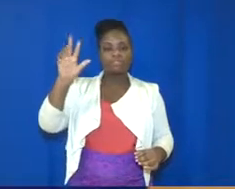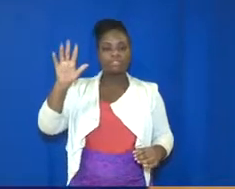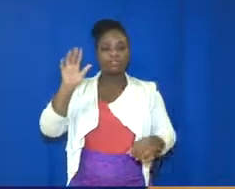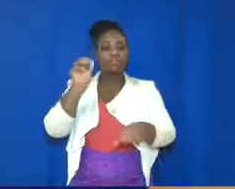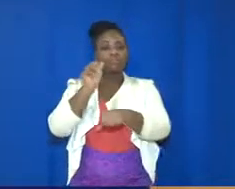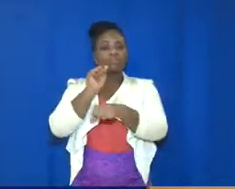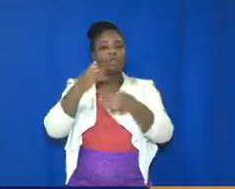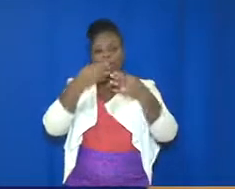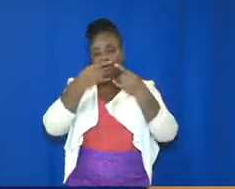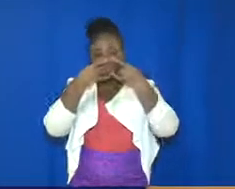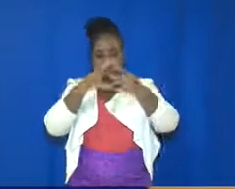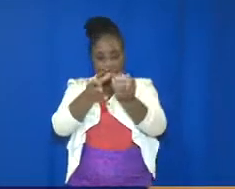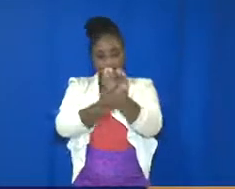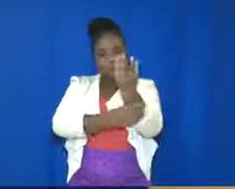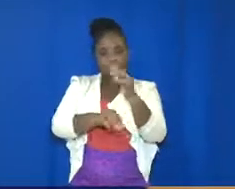4,240,719 gloves,